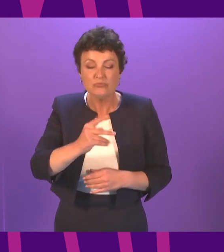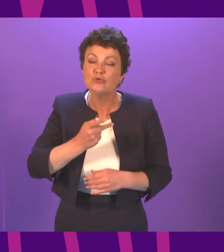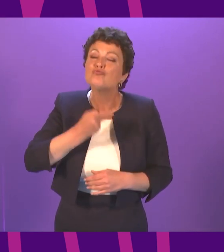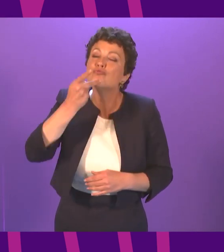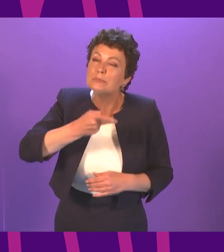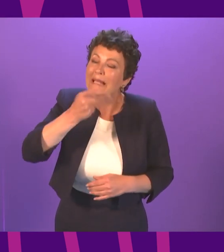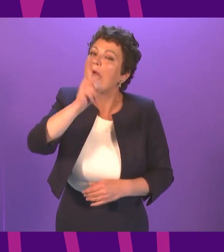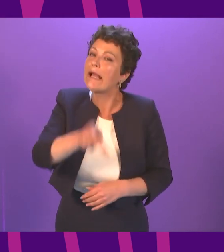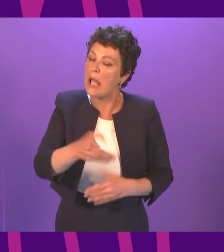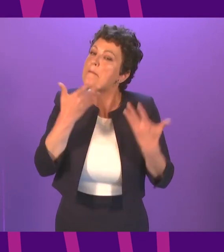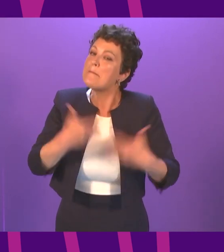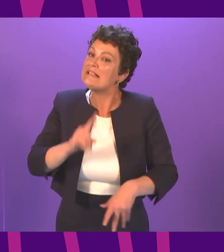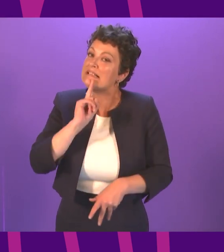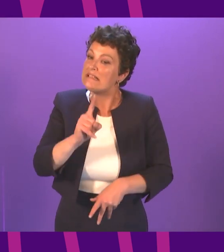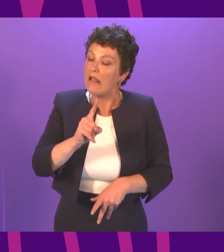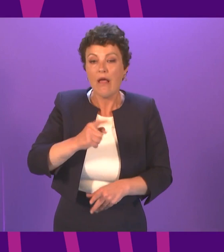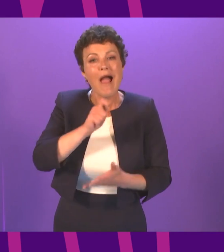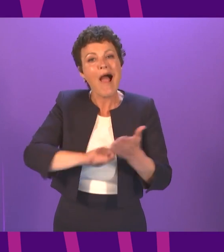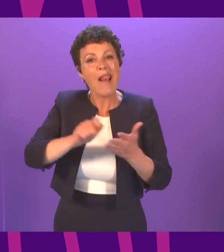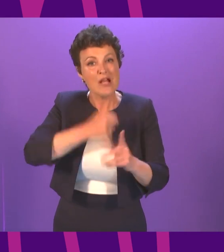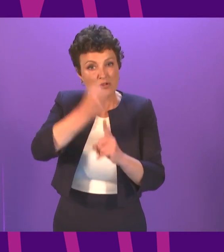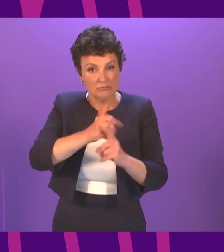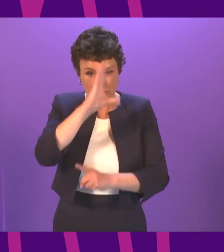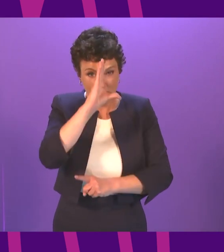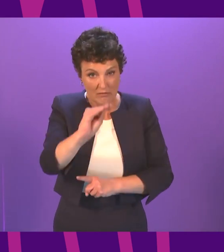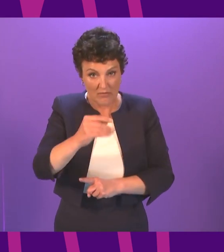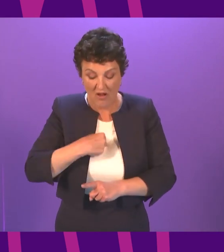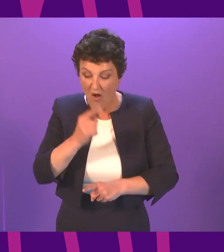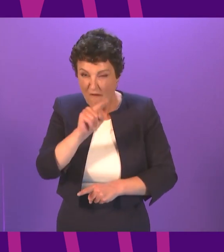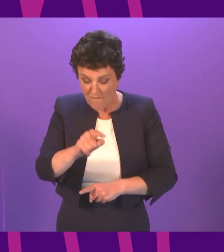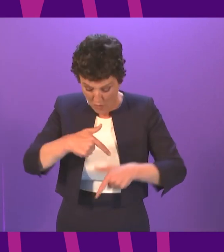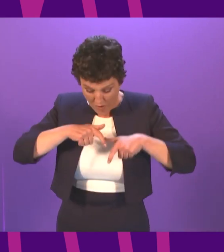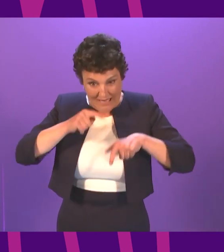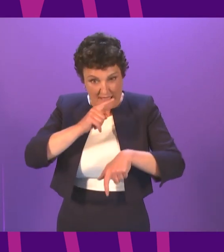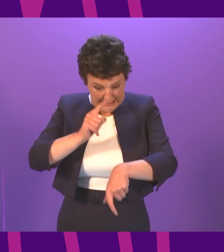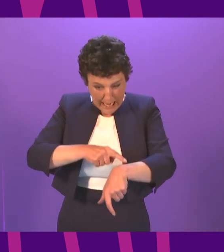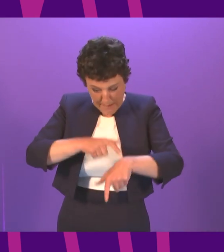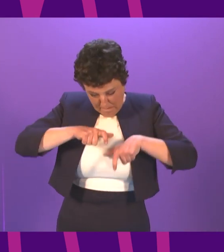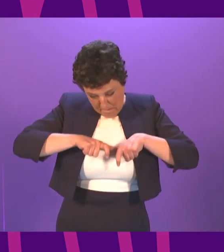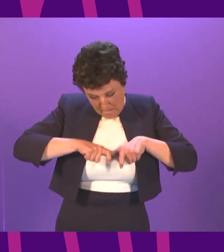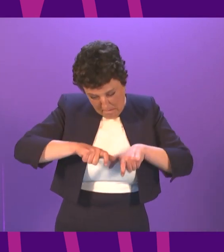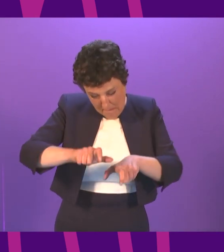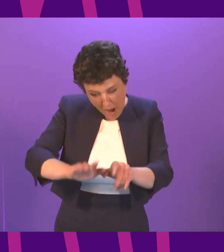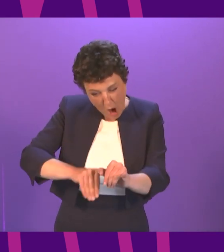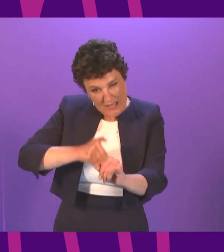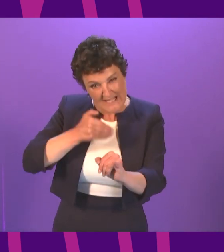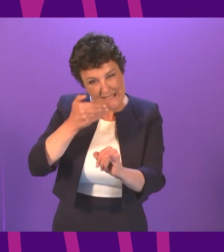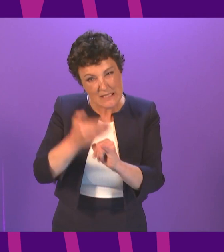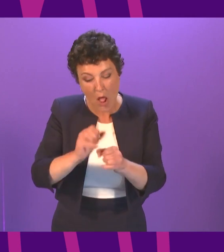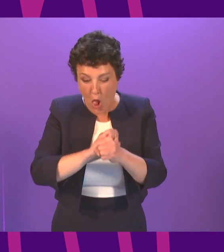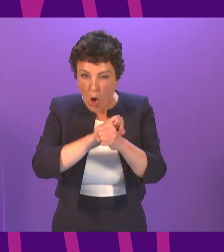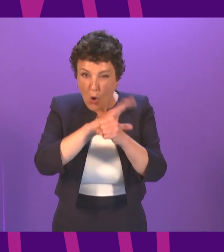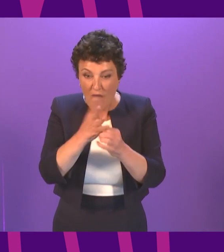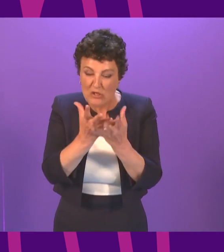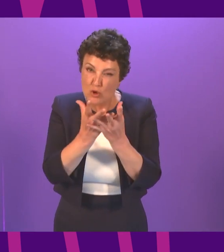during the election campaign. For as long as is necessary, every ounce of my energy and focus will be on navigating us through